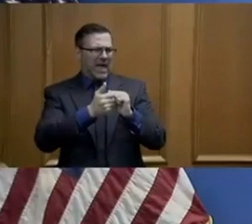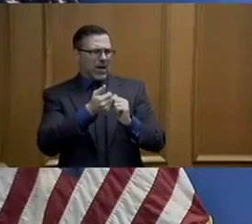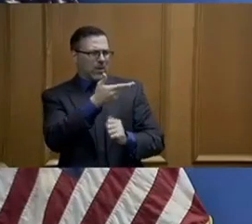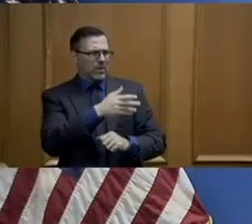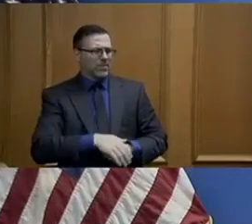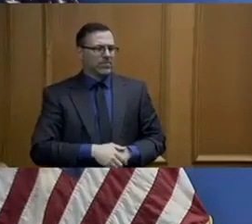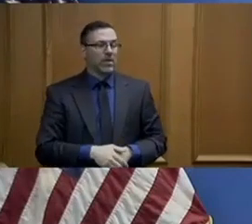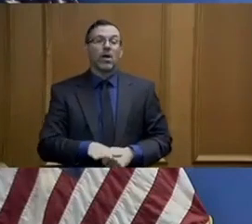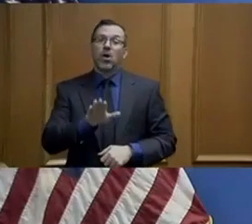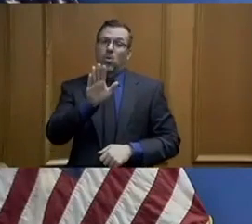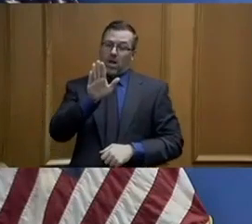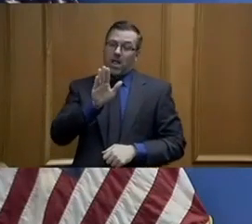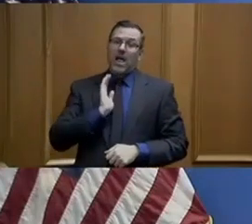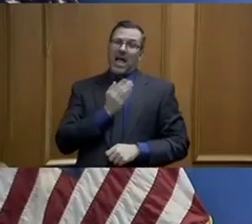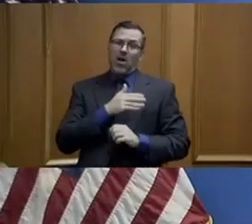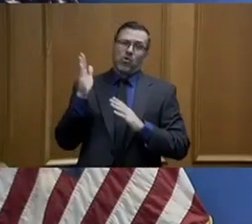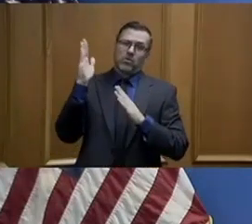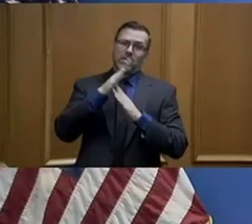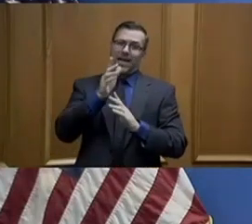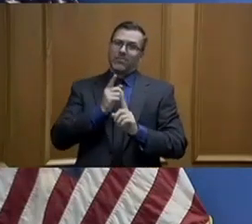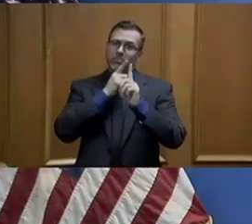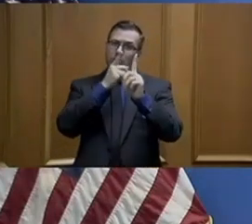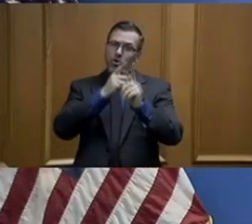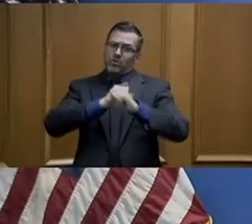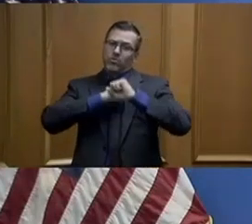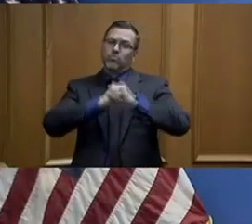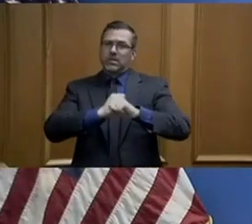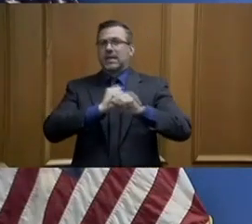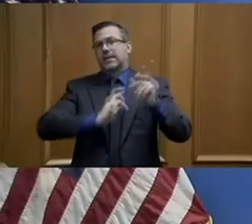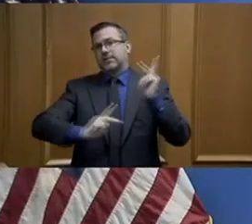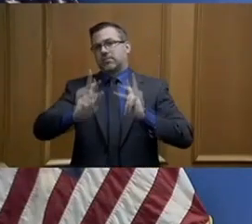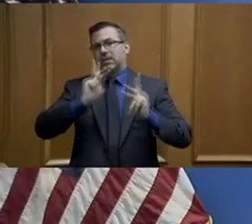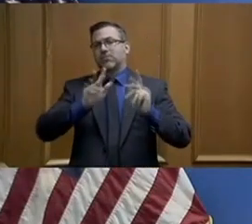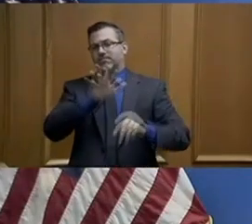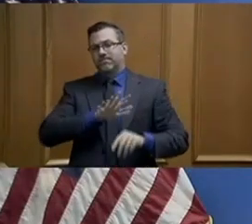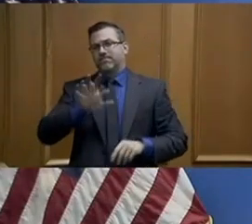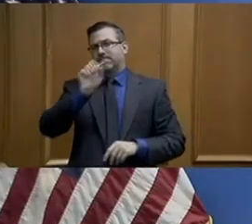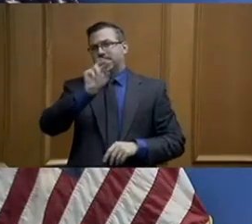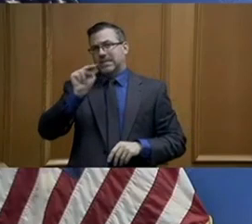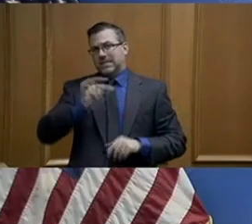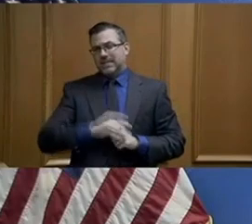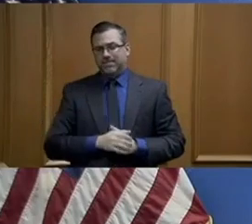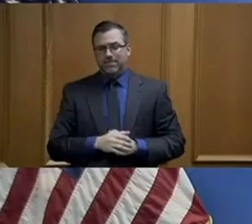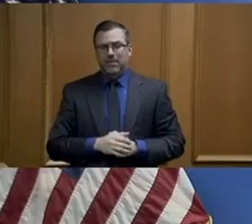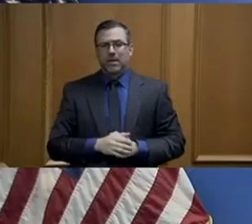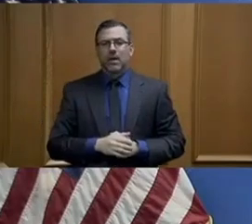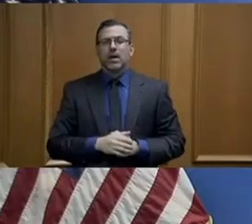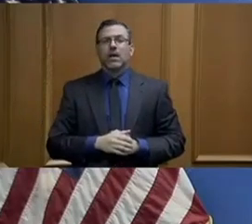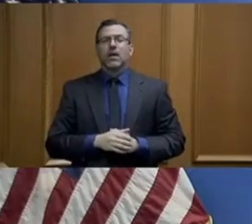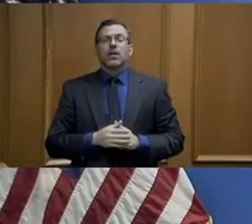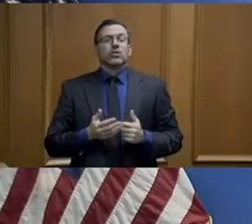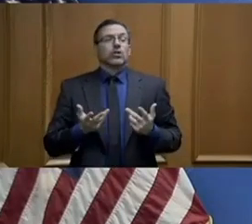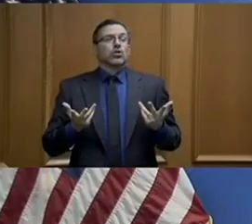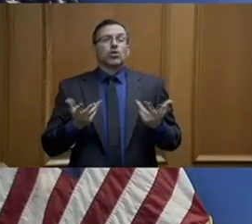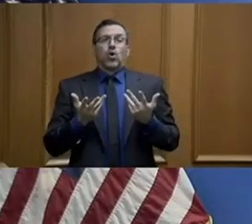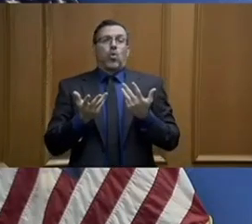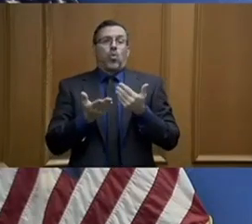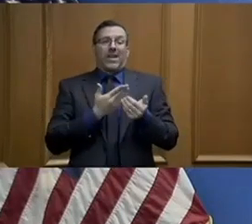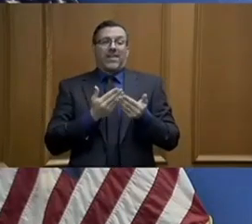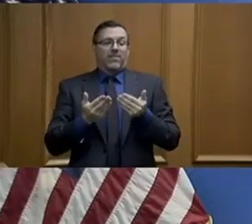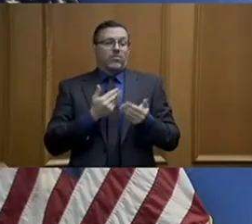concern. So we know that when we begin to take a step, whatever that step